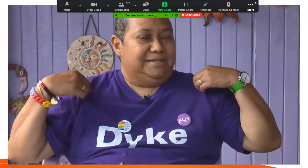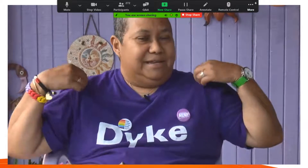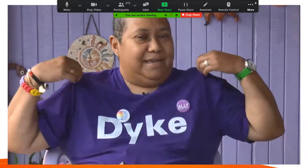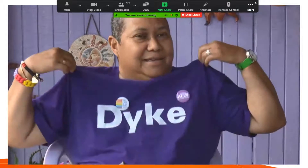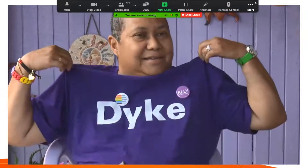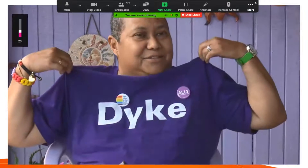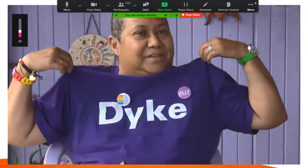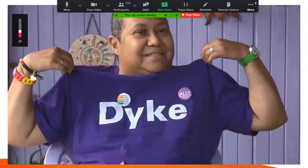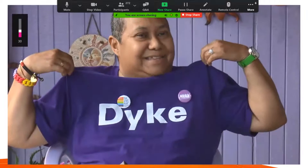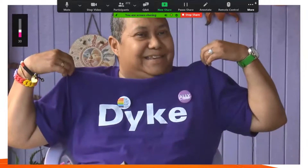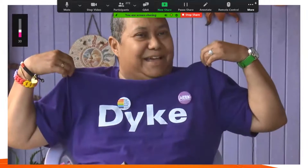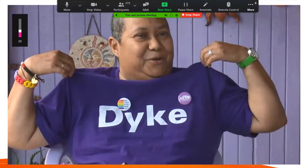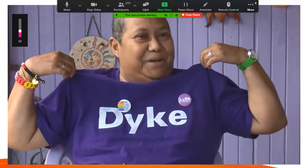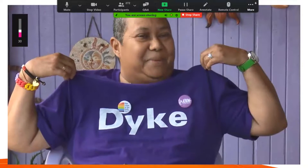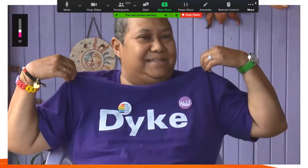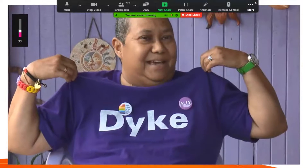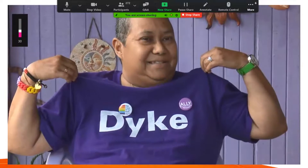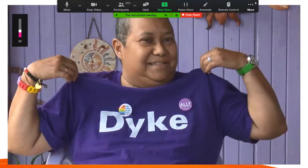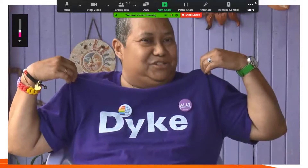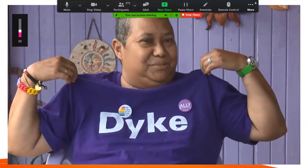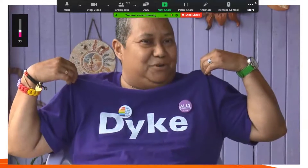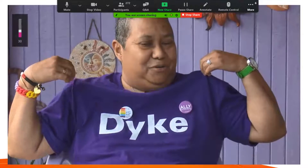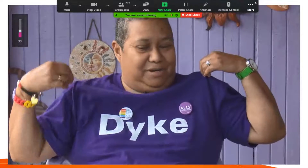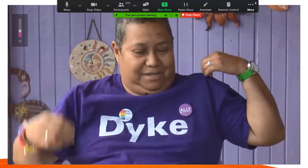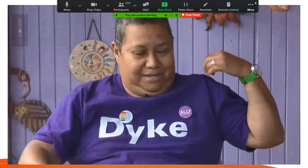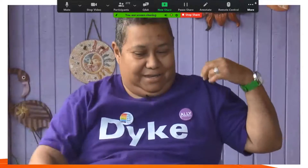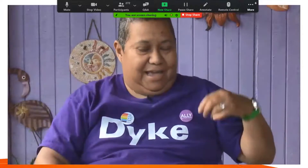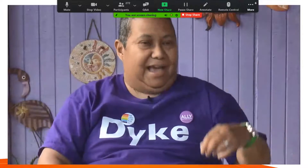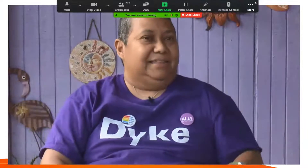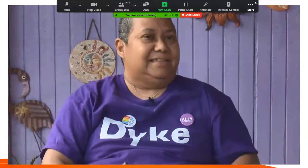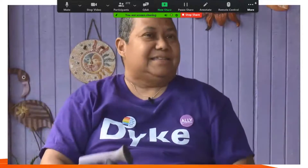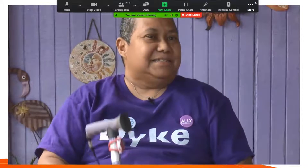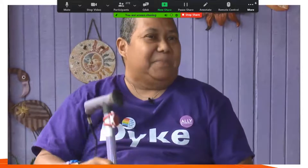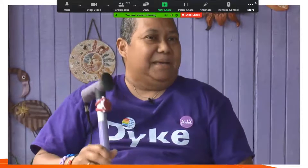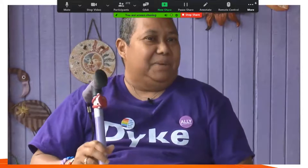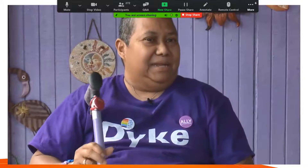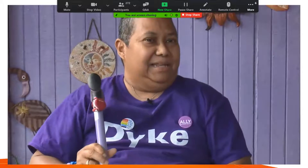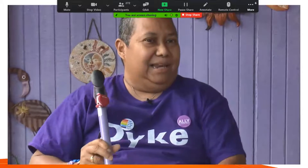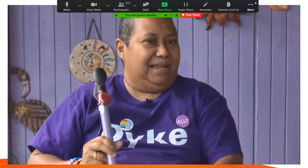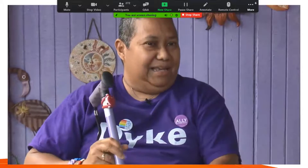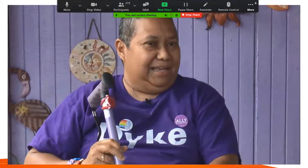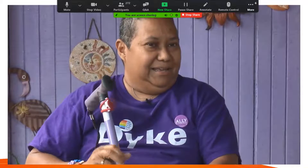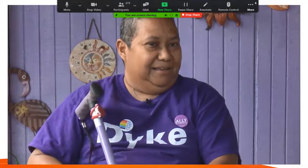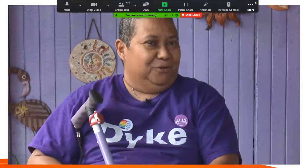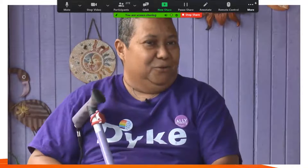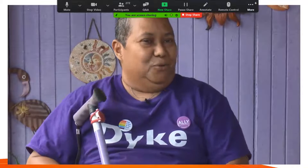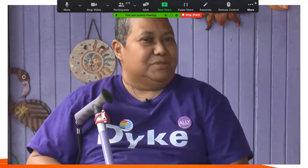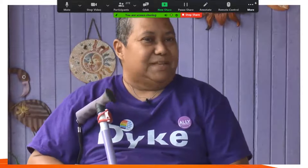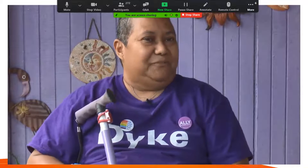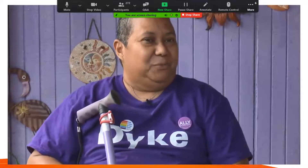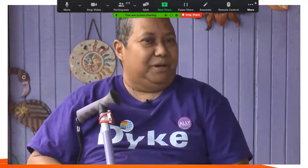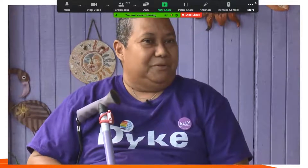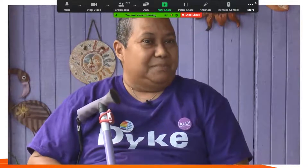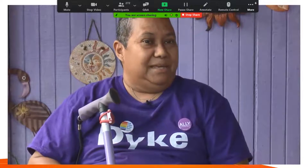queer dyke, as you can see. I wear my dyke t-shirt proudly. And this is my buddy Lily, who